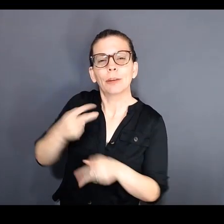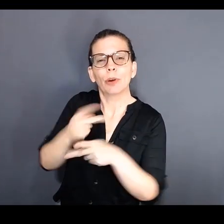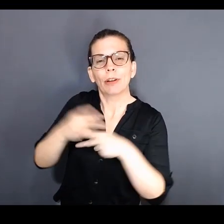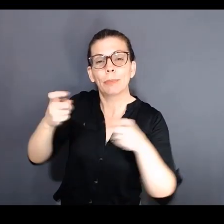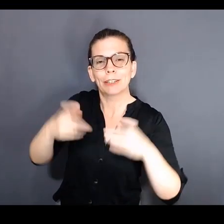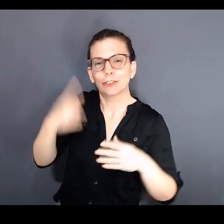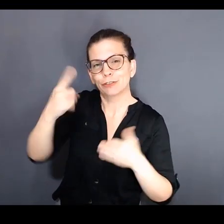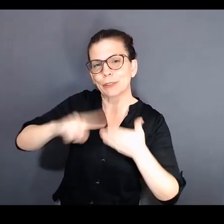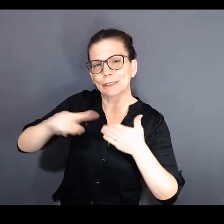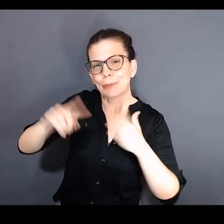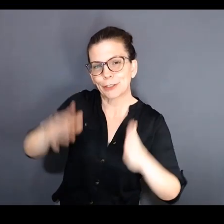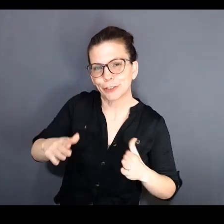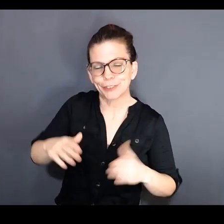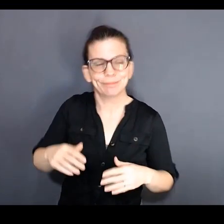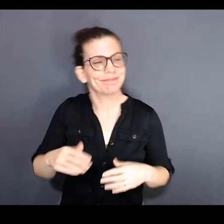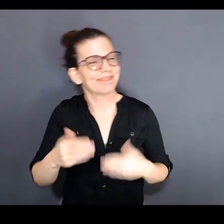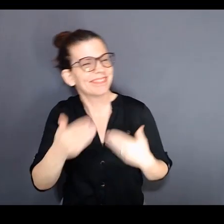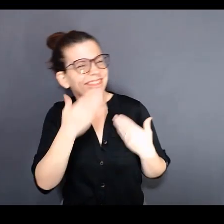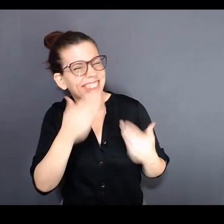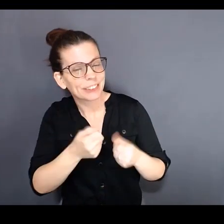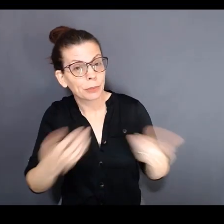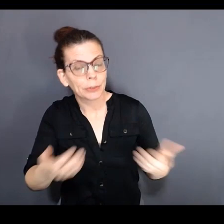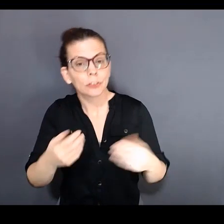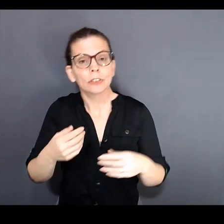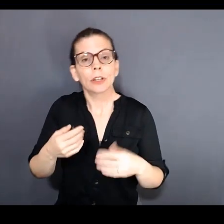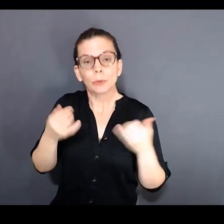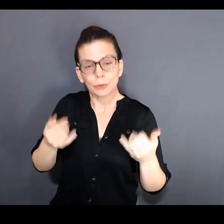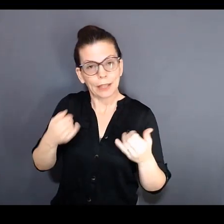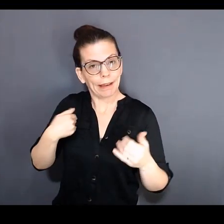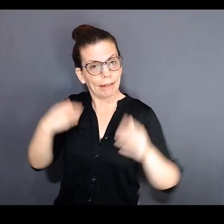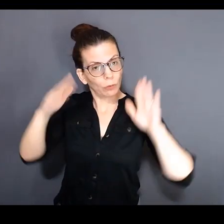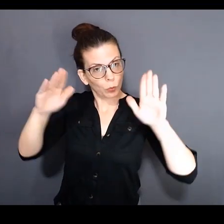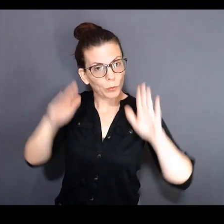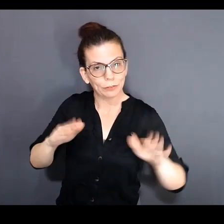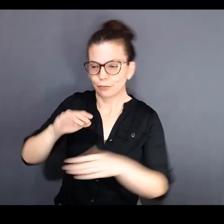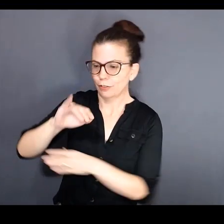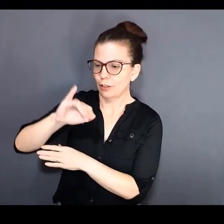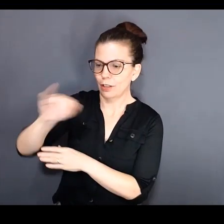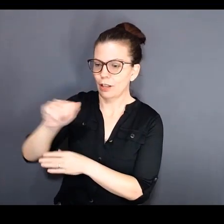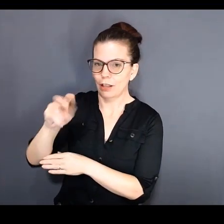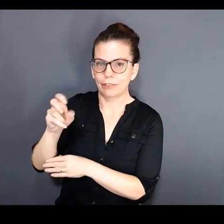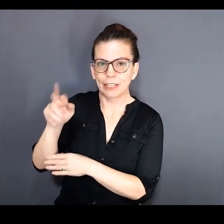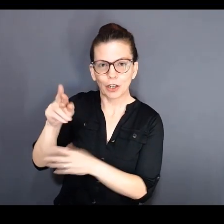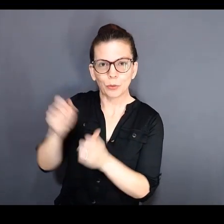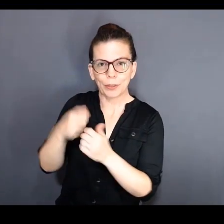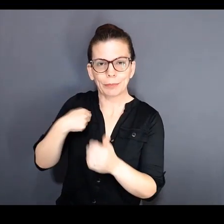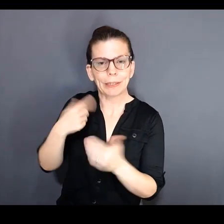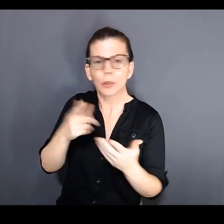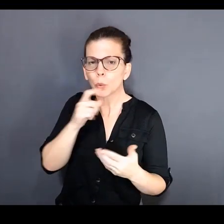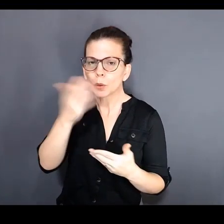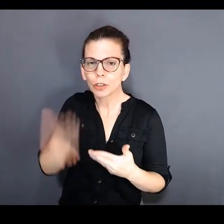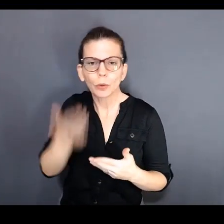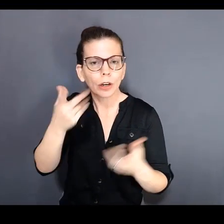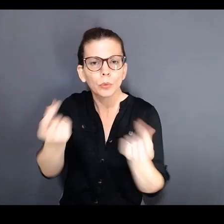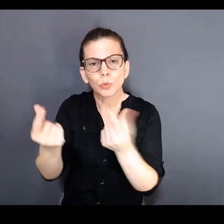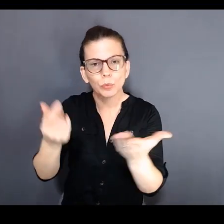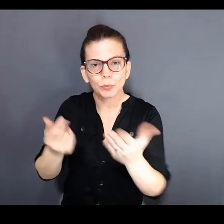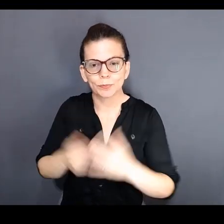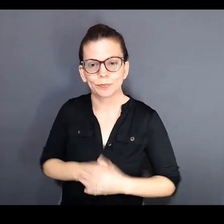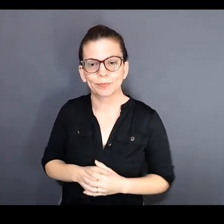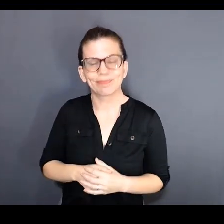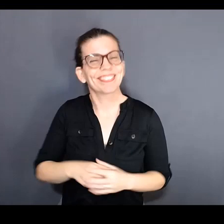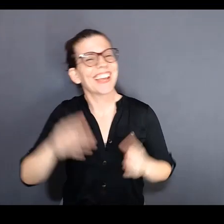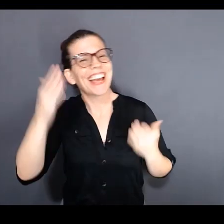product manager for Inspector. Thank you very much. And today, I have the wonderful Javier here with me. Javier, tell us who you are. What do you